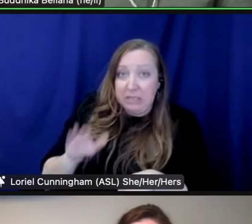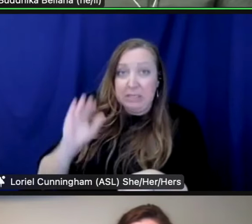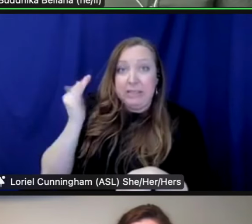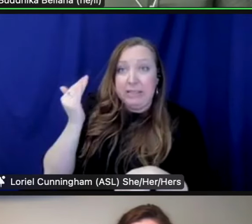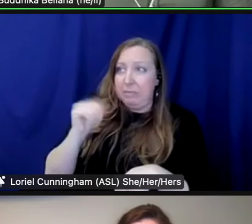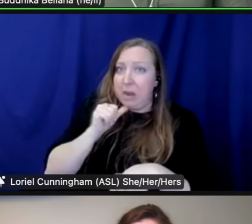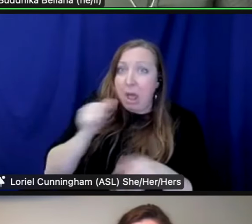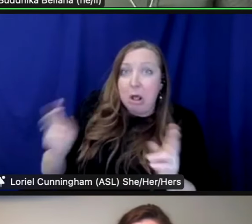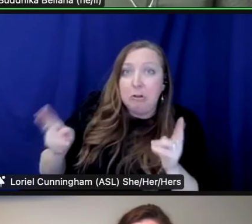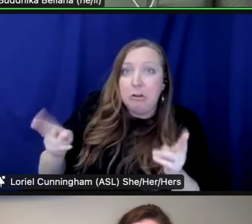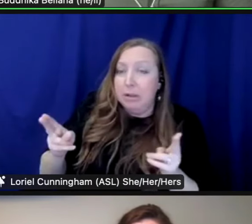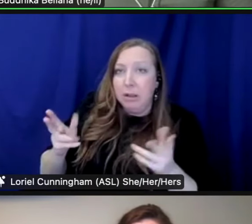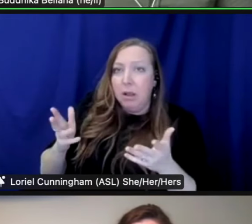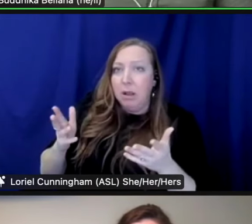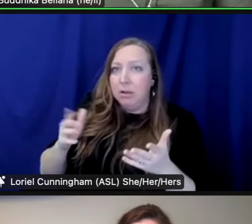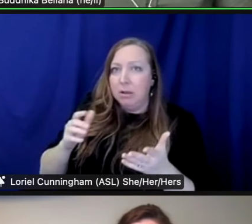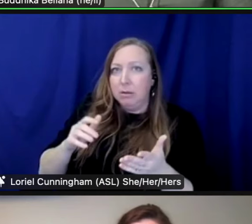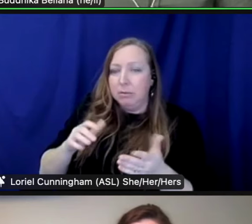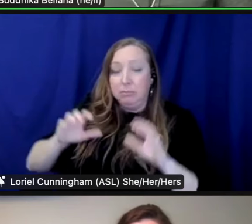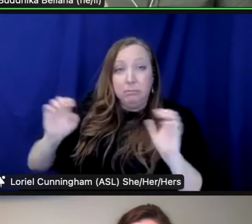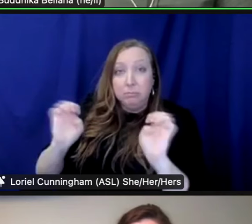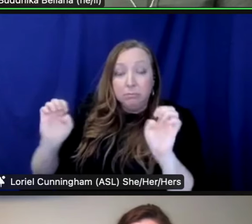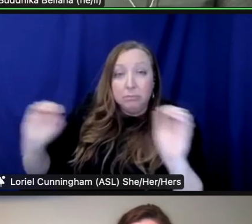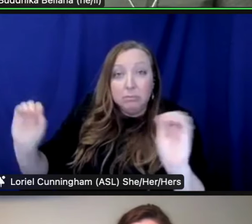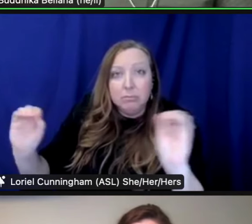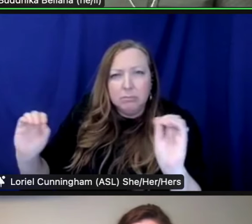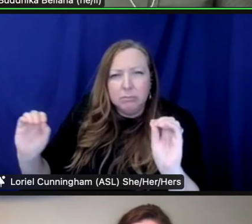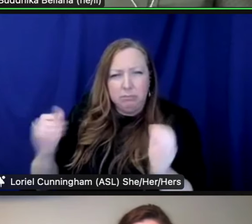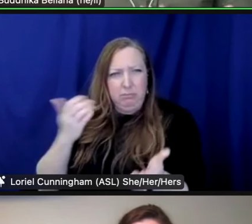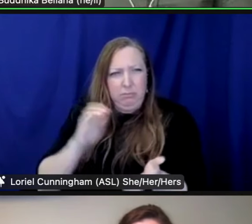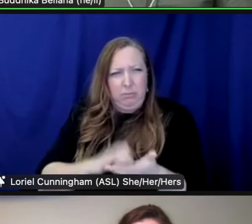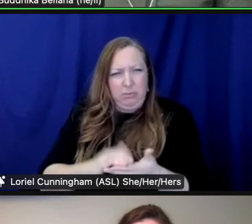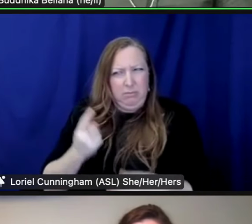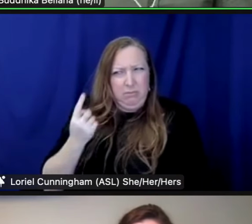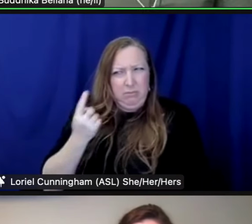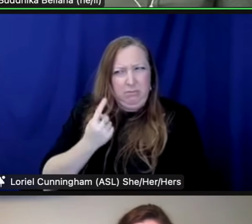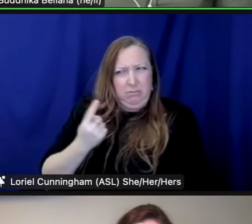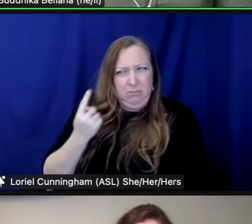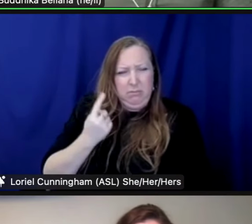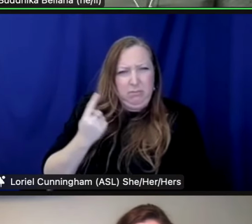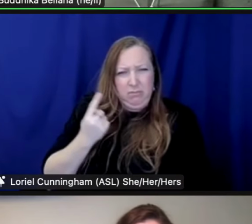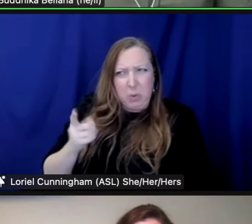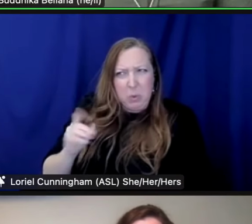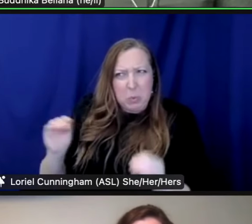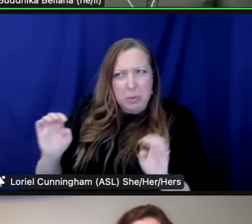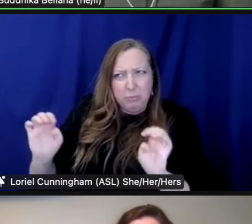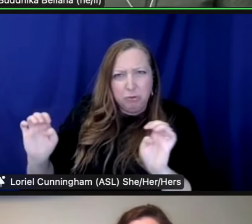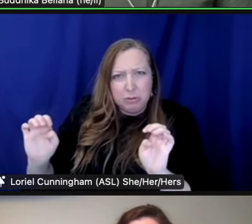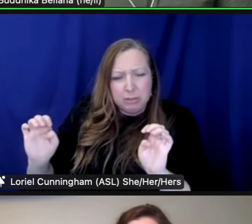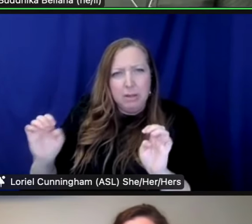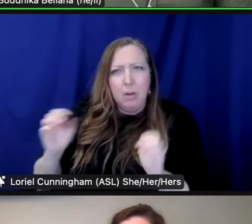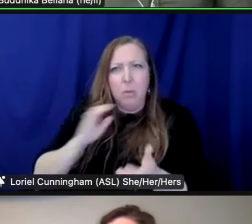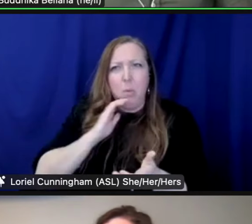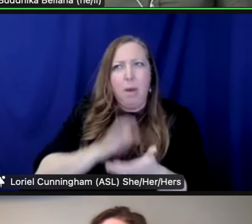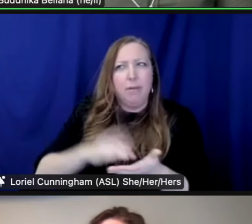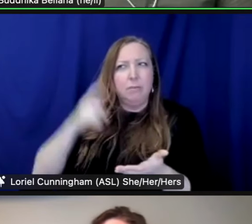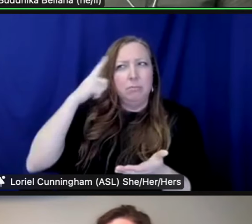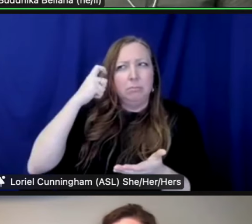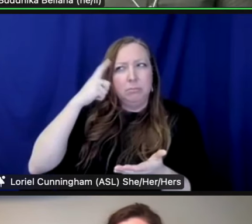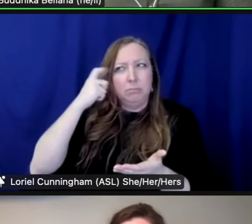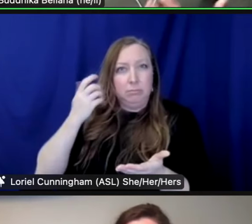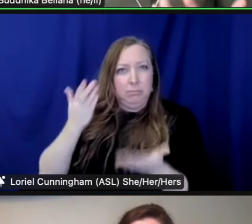continued having their trip, and his wife begins to start to suspect that maybe her husband had more of an active role in finding